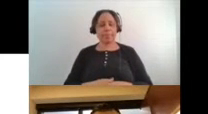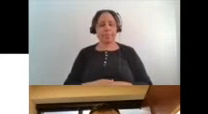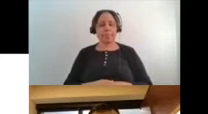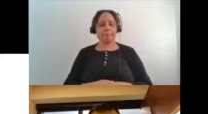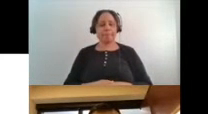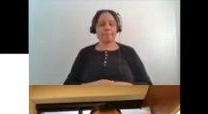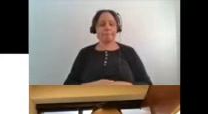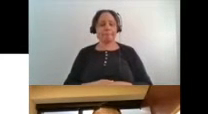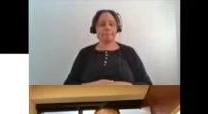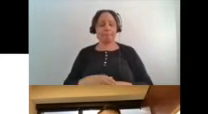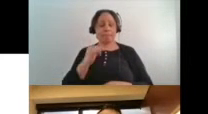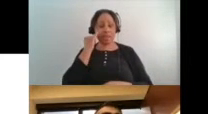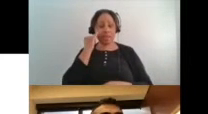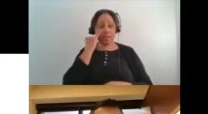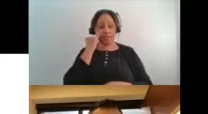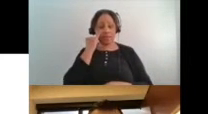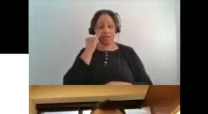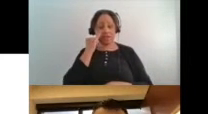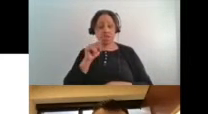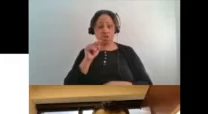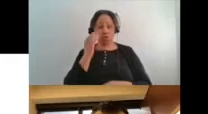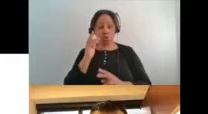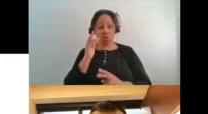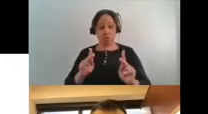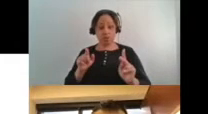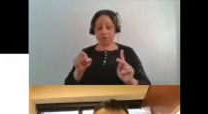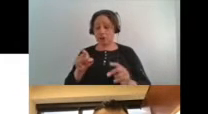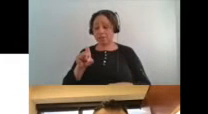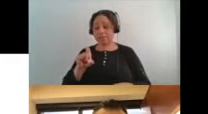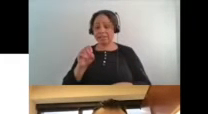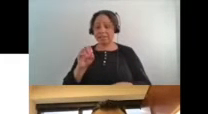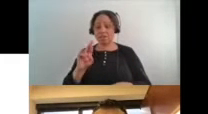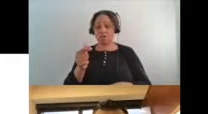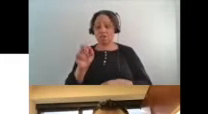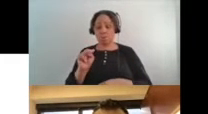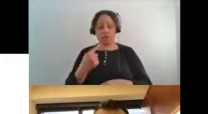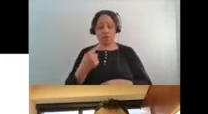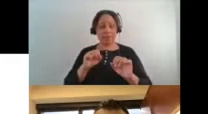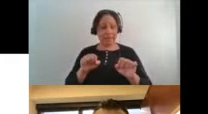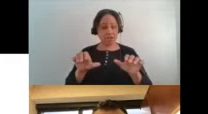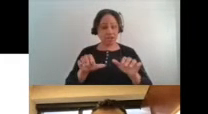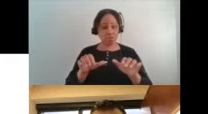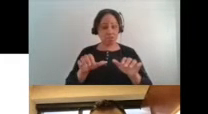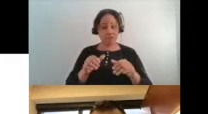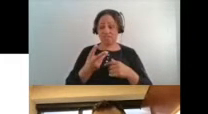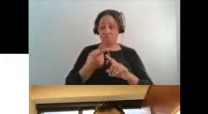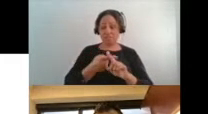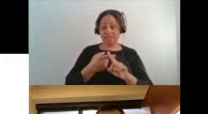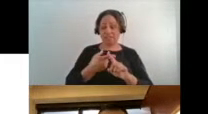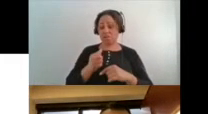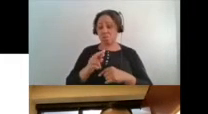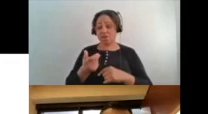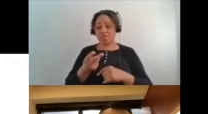if someone in your family or someone who needs an organ, we can do that within even a few months or a few weeks, depending on how sick they are,